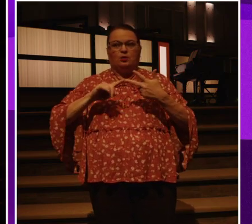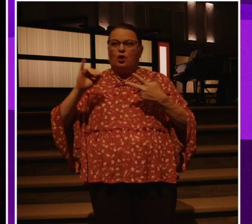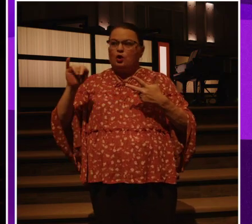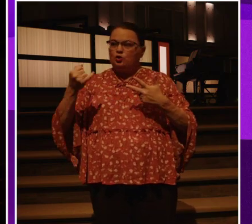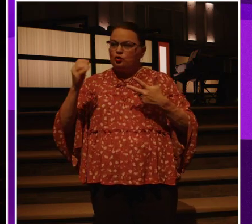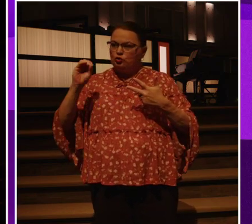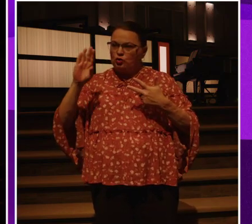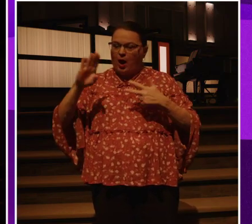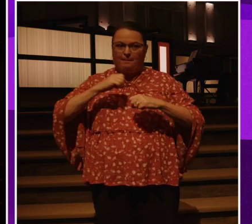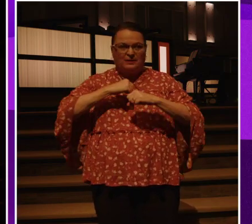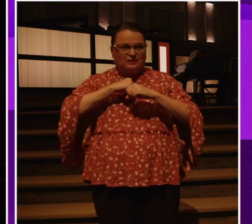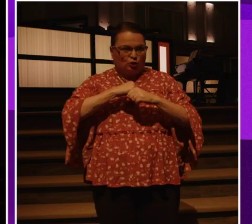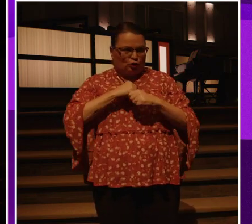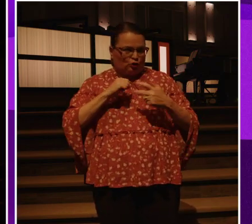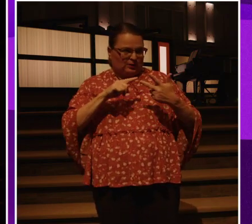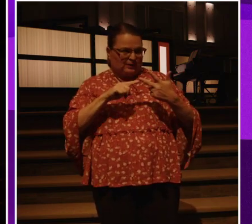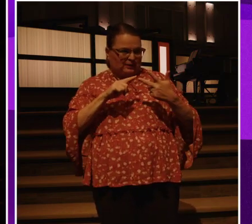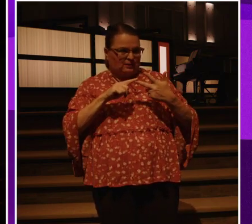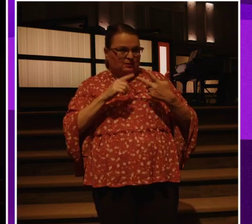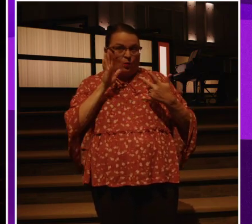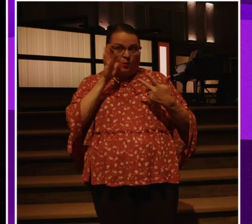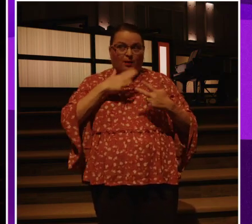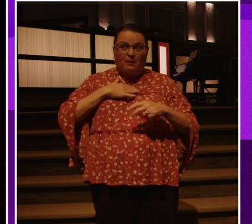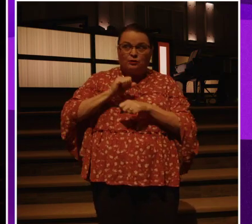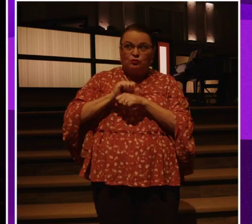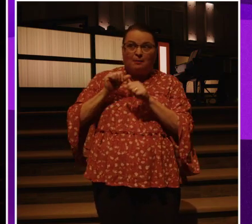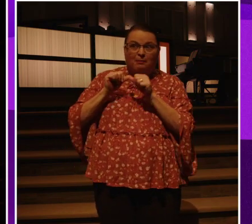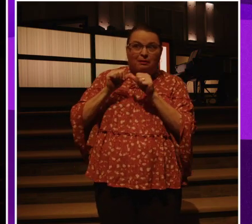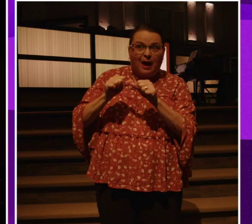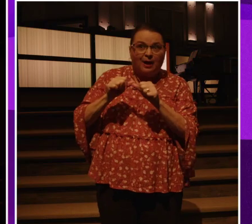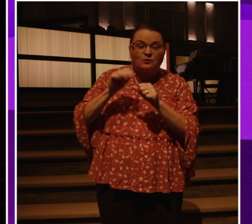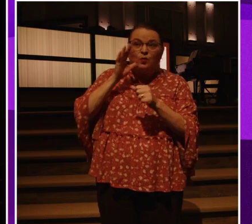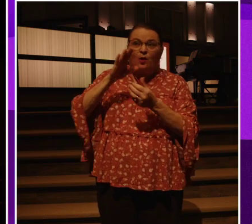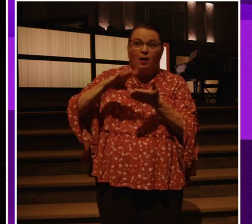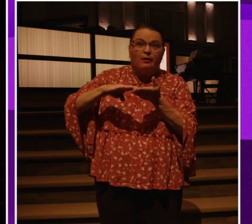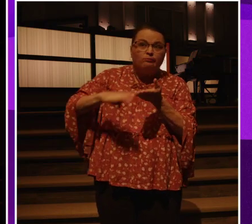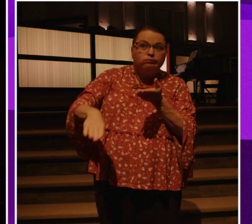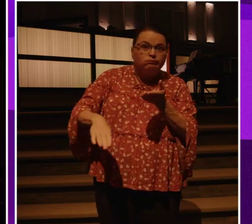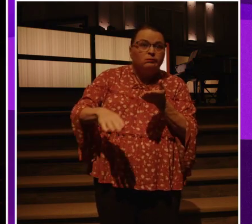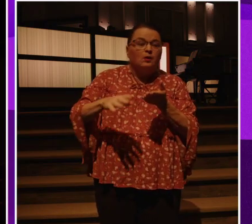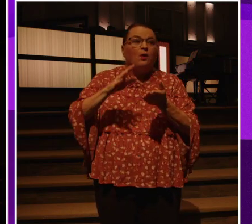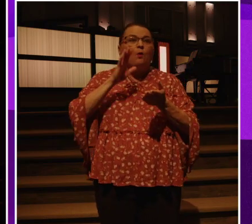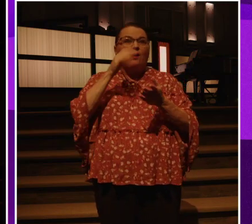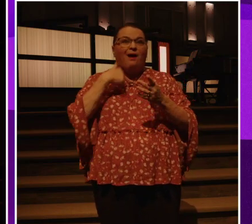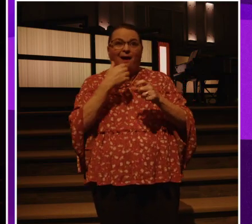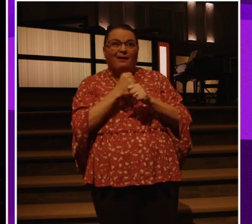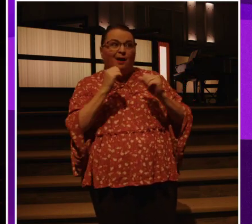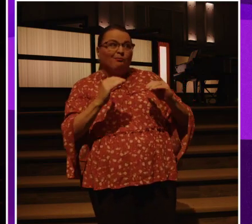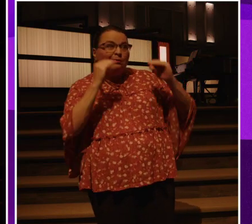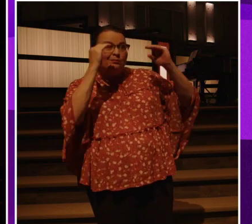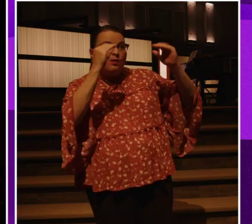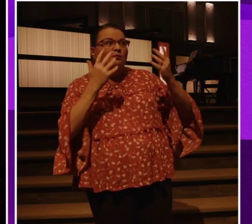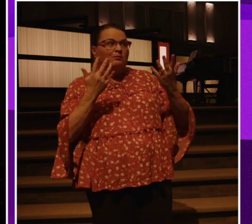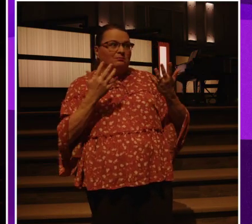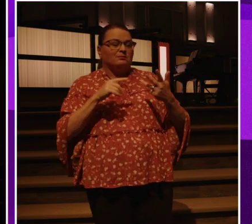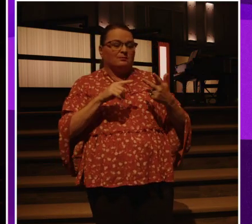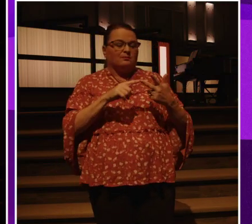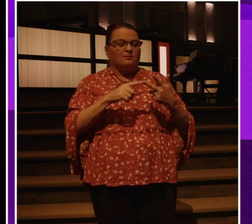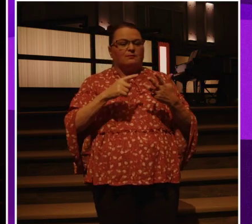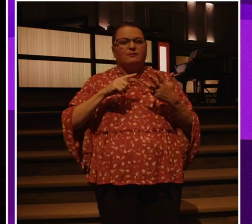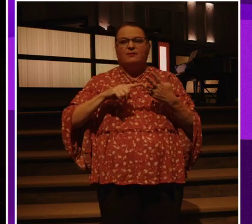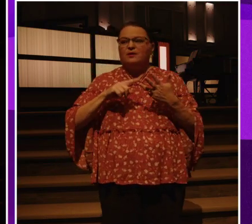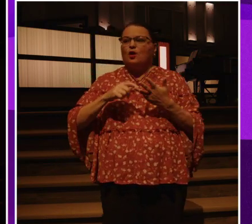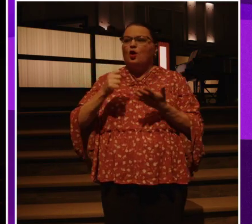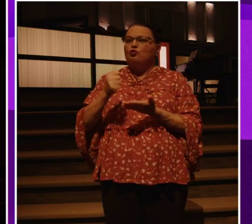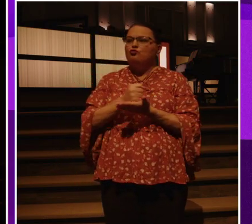was number 3. Will it last? Will I get that position that I'm looking for? Credit